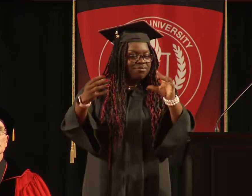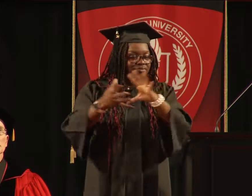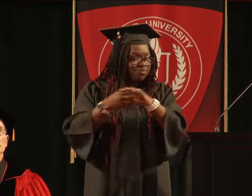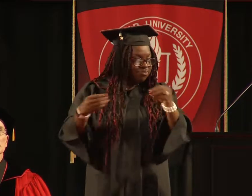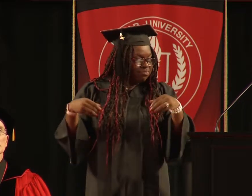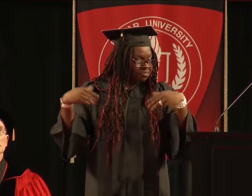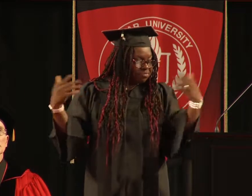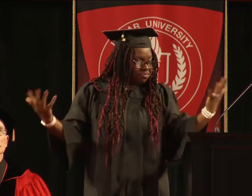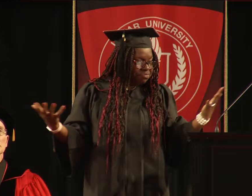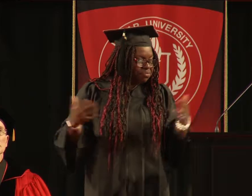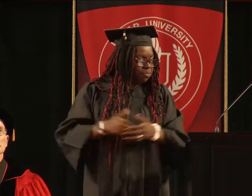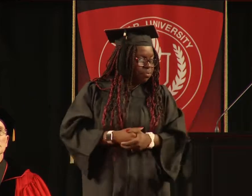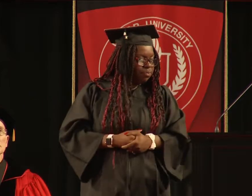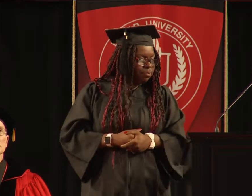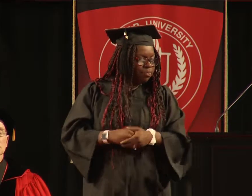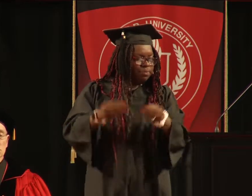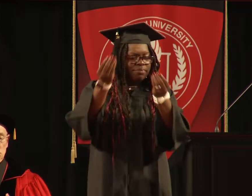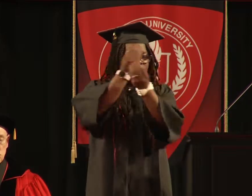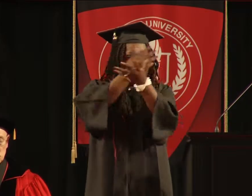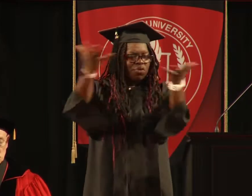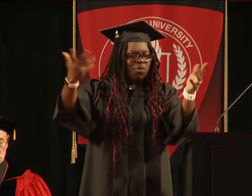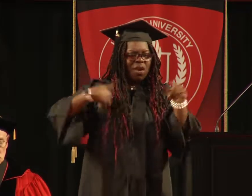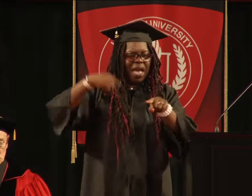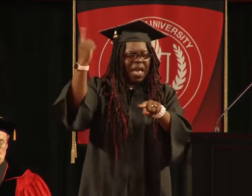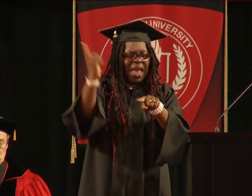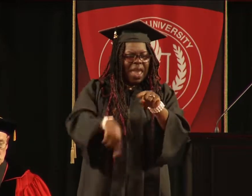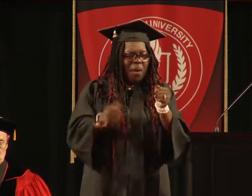I want to share my success story.